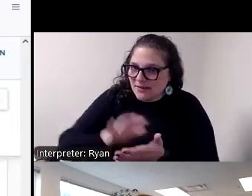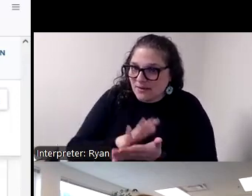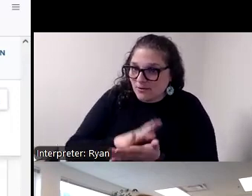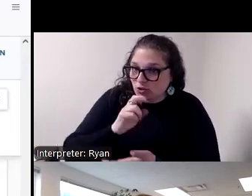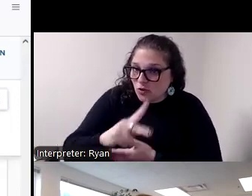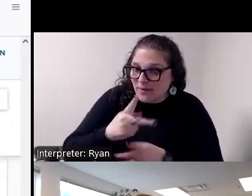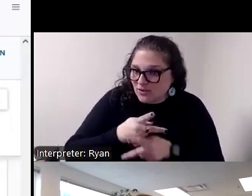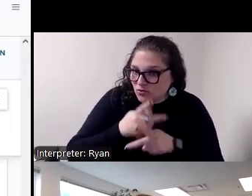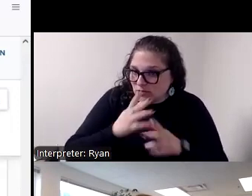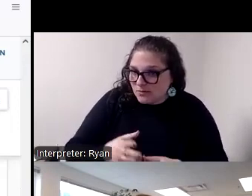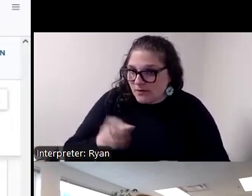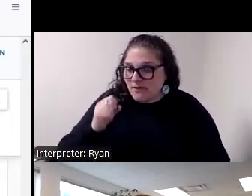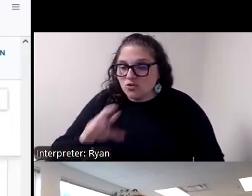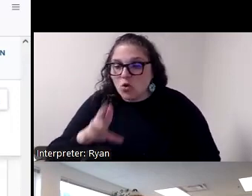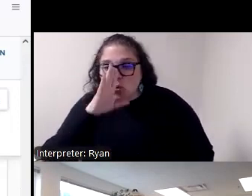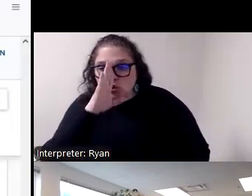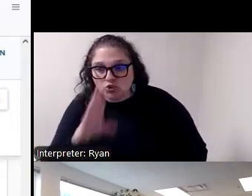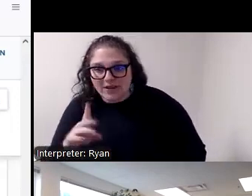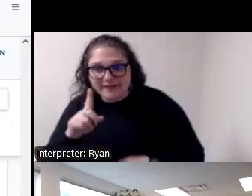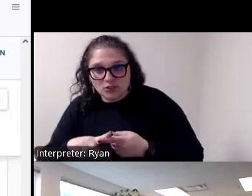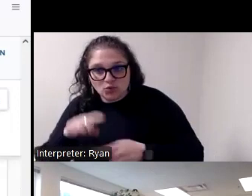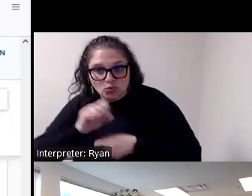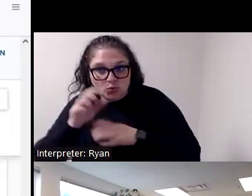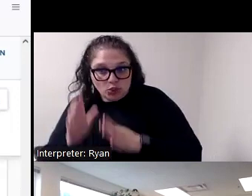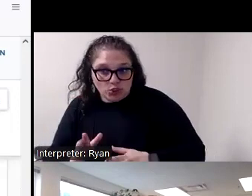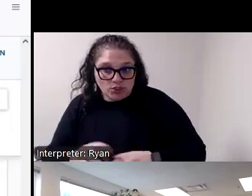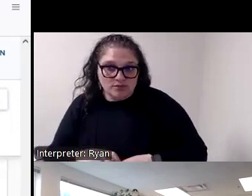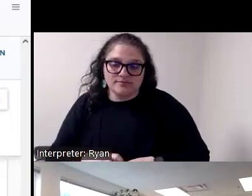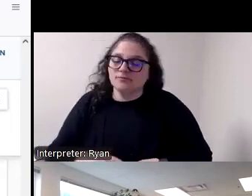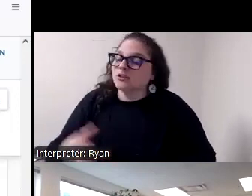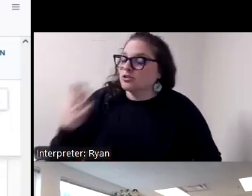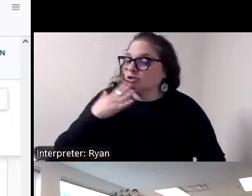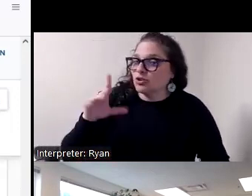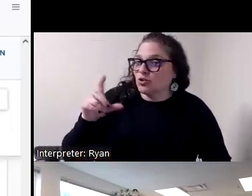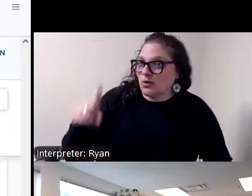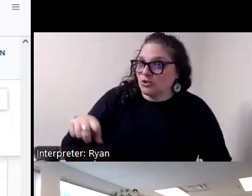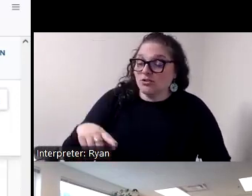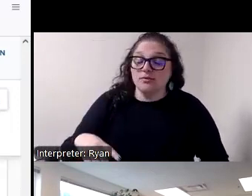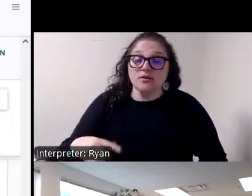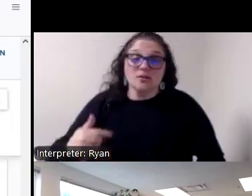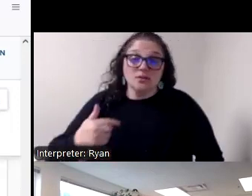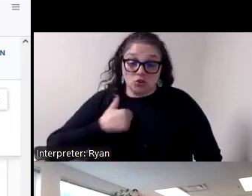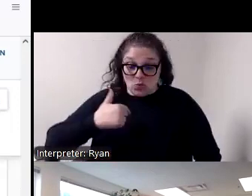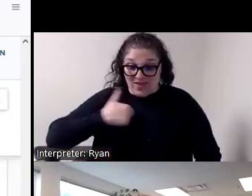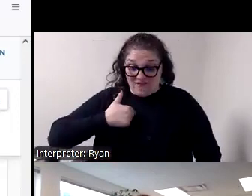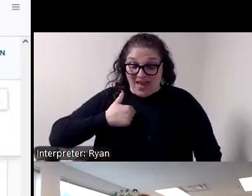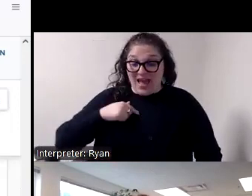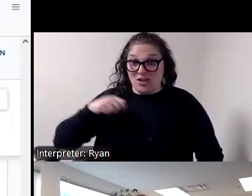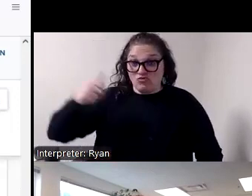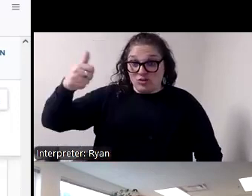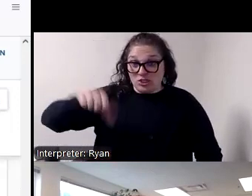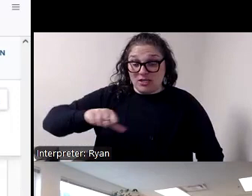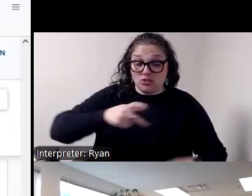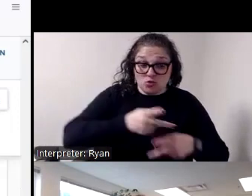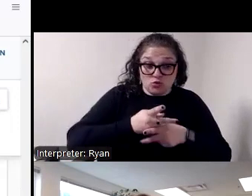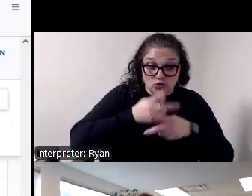it go right back to the staff person who entered it incorrectly? That is a very good question. So if I end up rejecting the timesheet after the